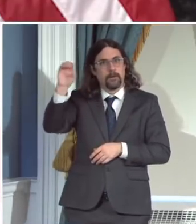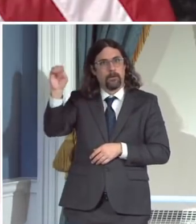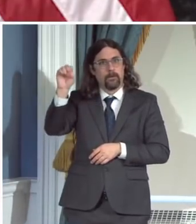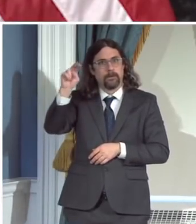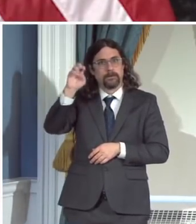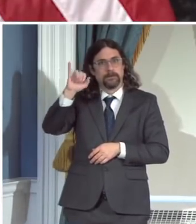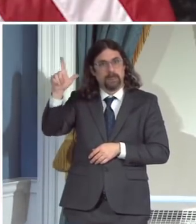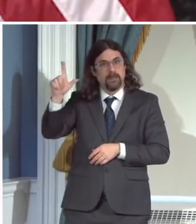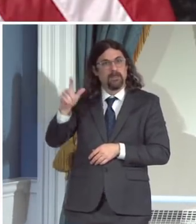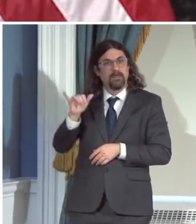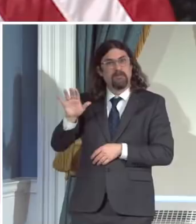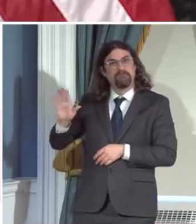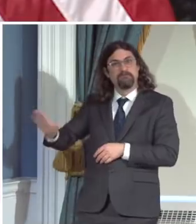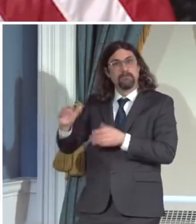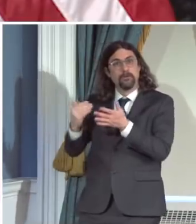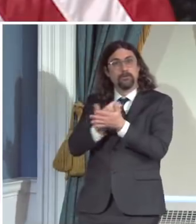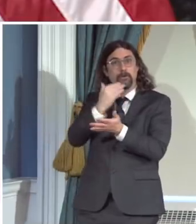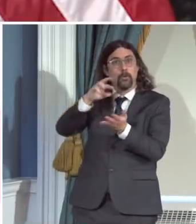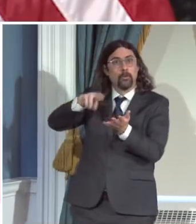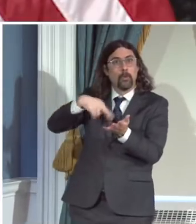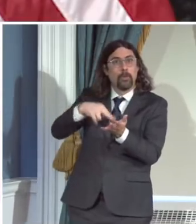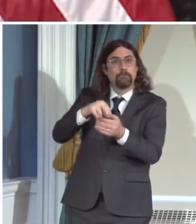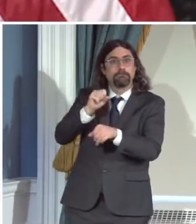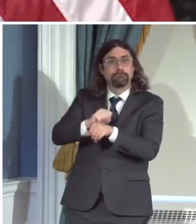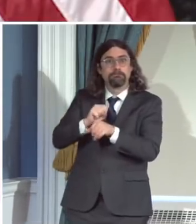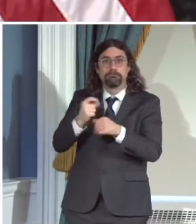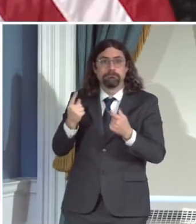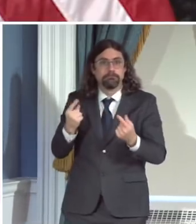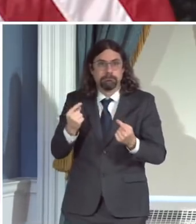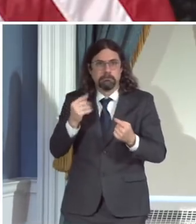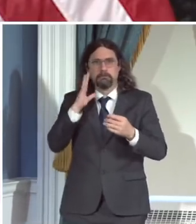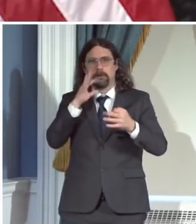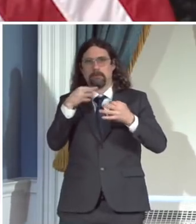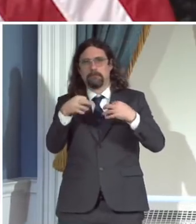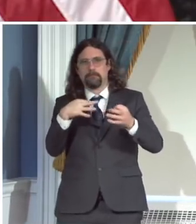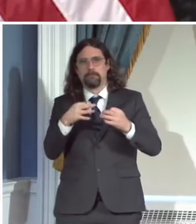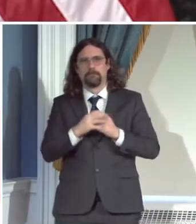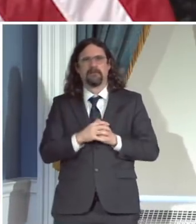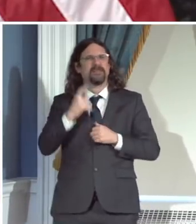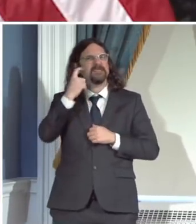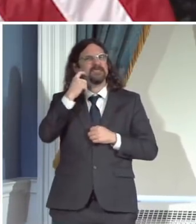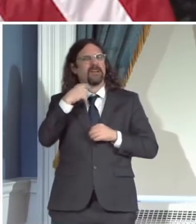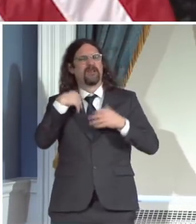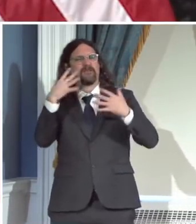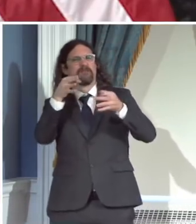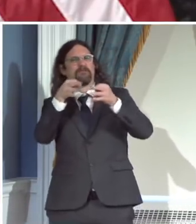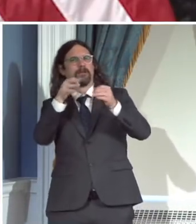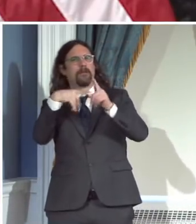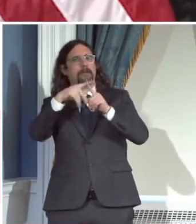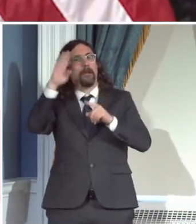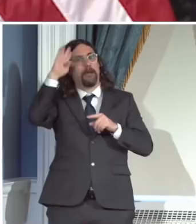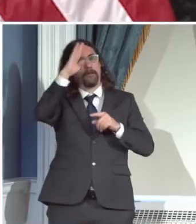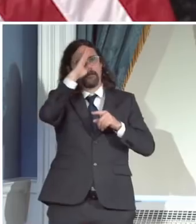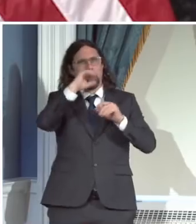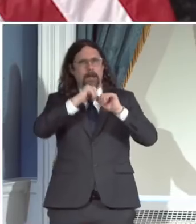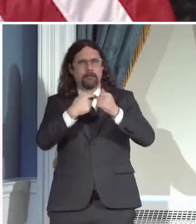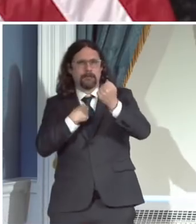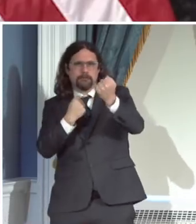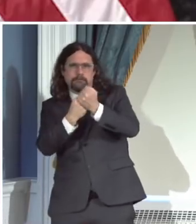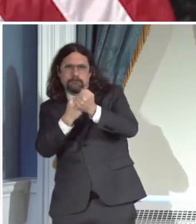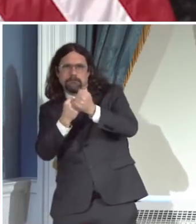about everything we're doing to keep our hospitals strong. But I want to take a moment to express my gratitude